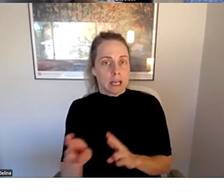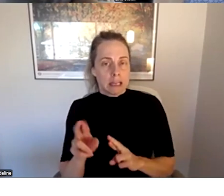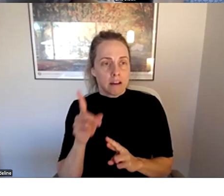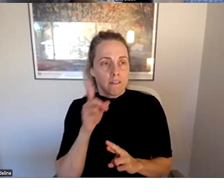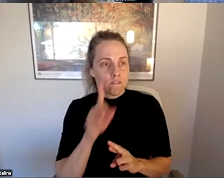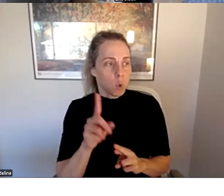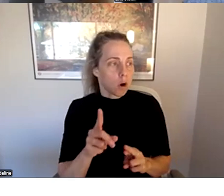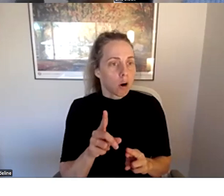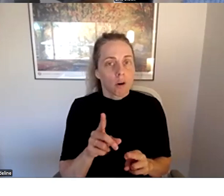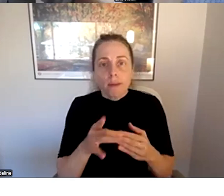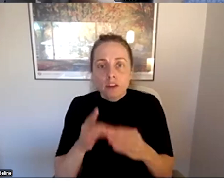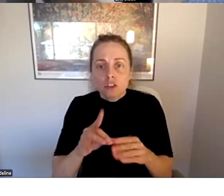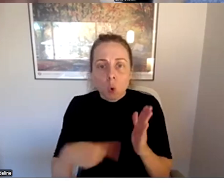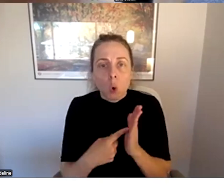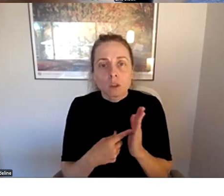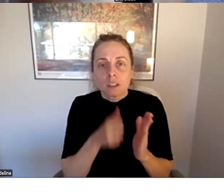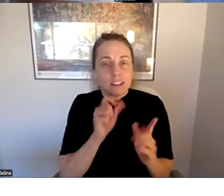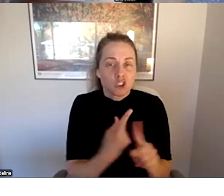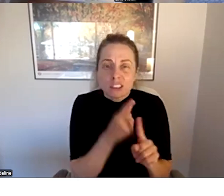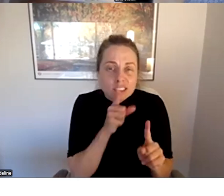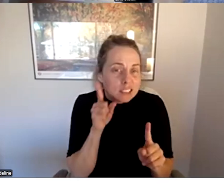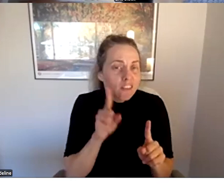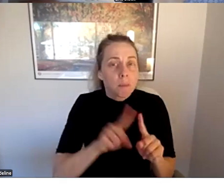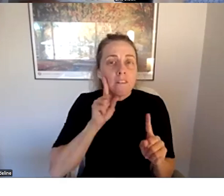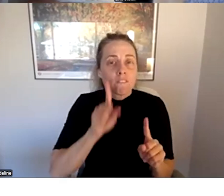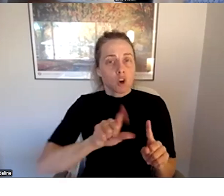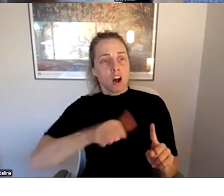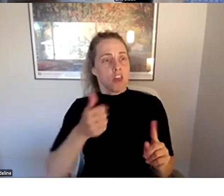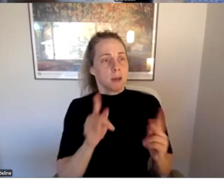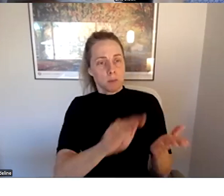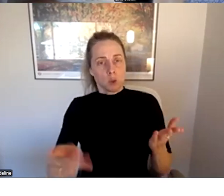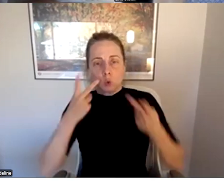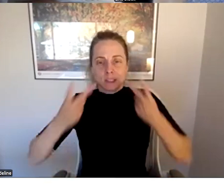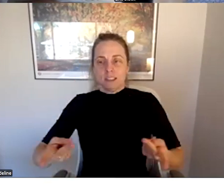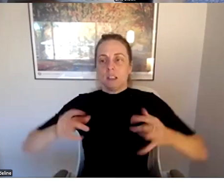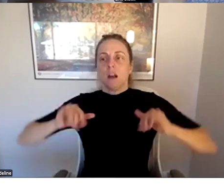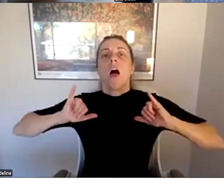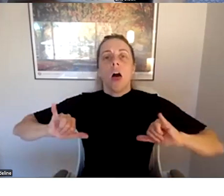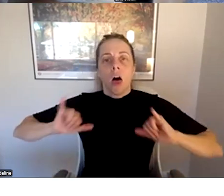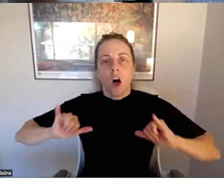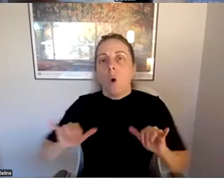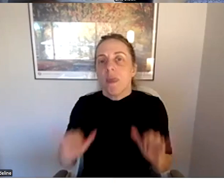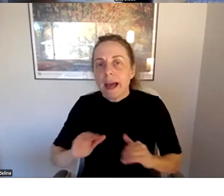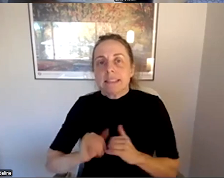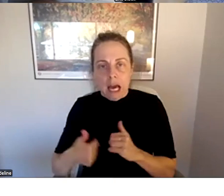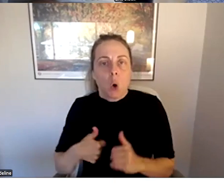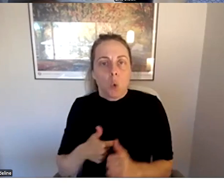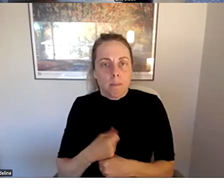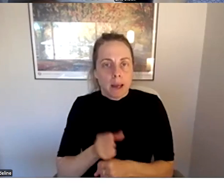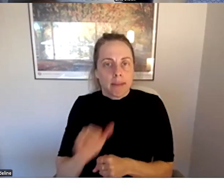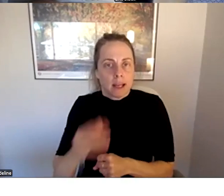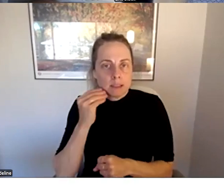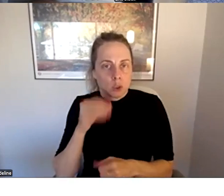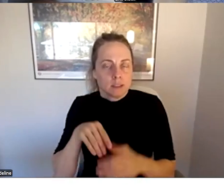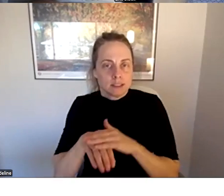members of the existing workforce and leaders to see the mechanics behind how we make an experience